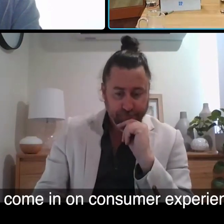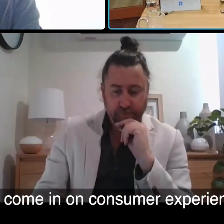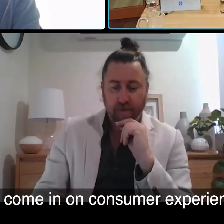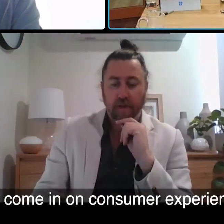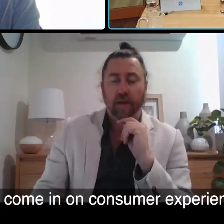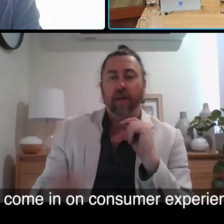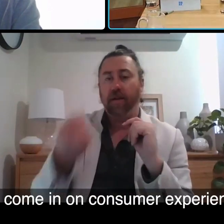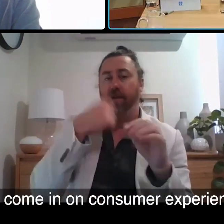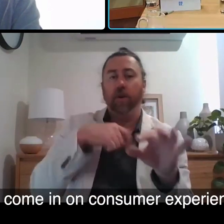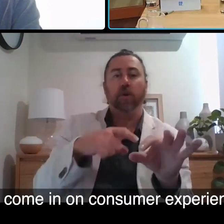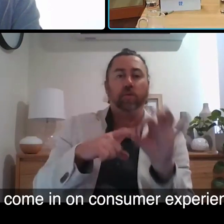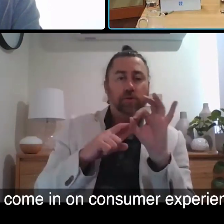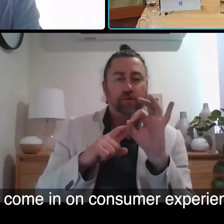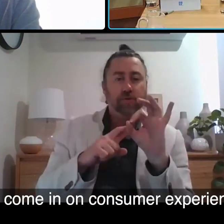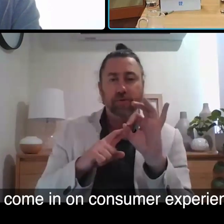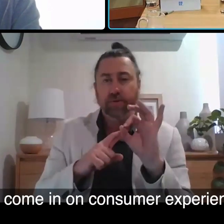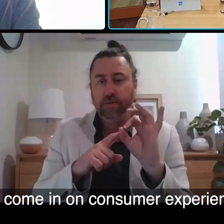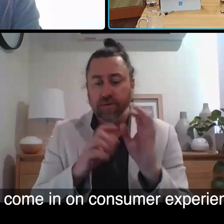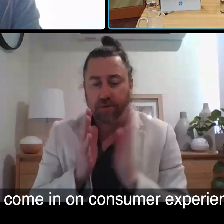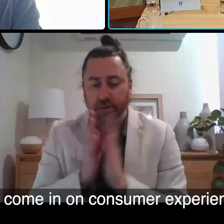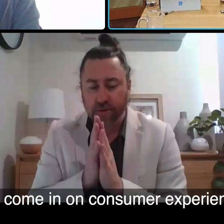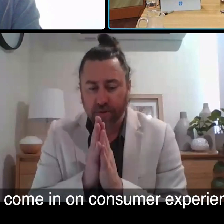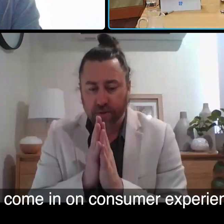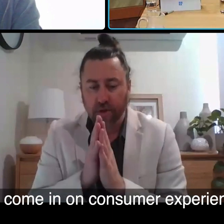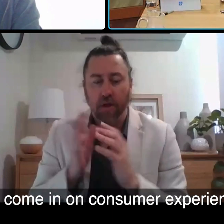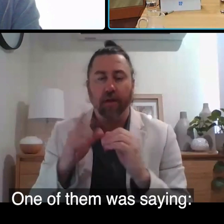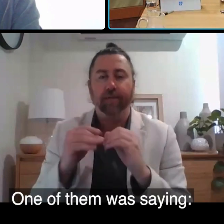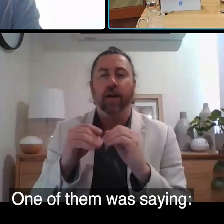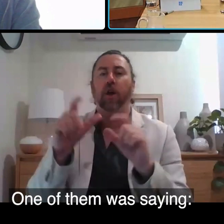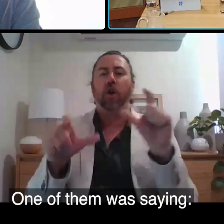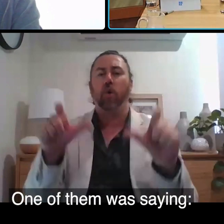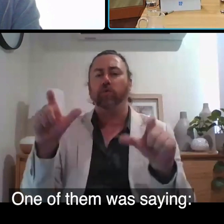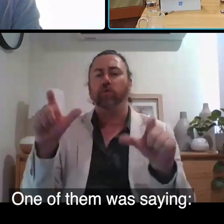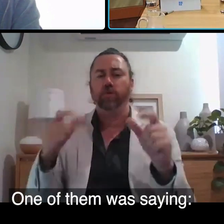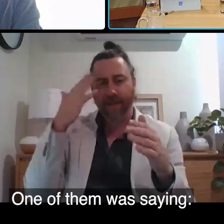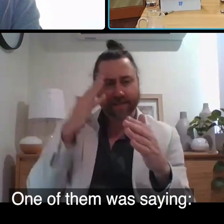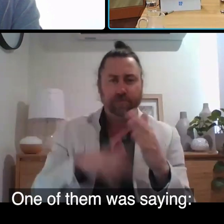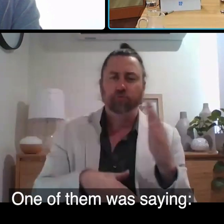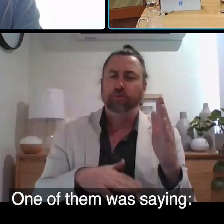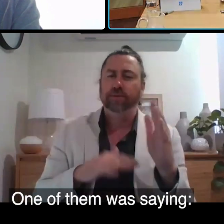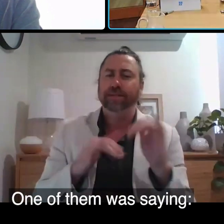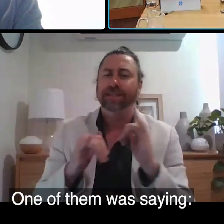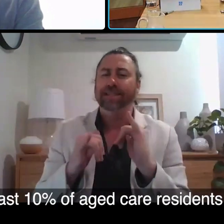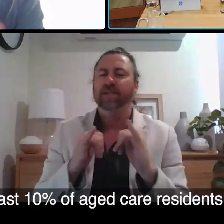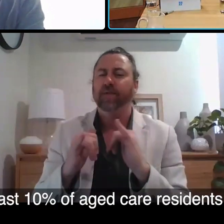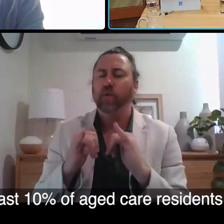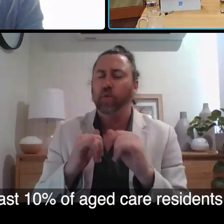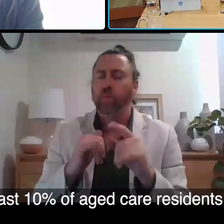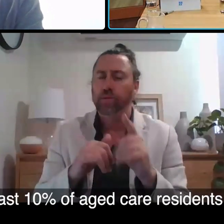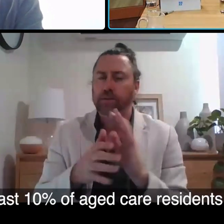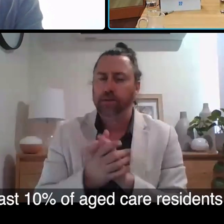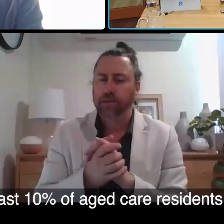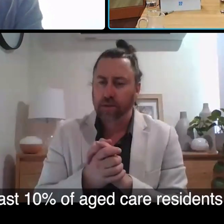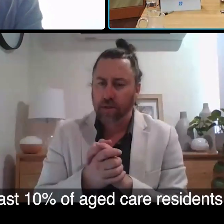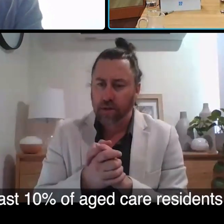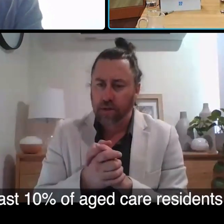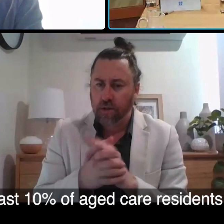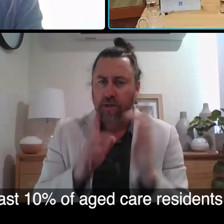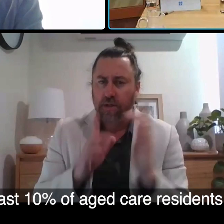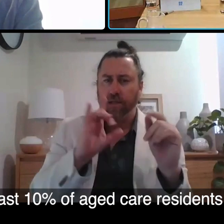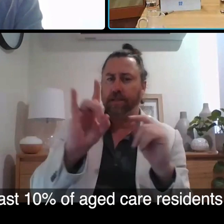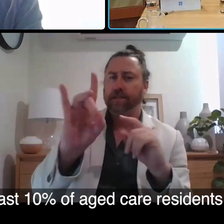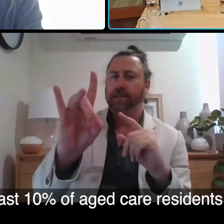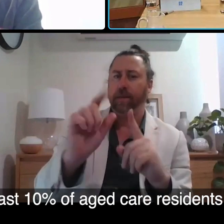in on consumer experience interviews. One of them was saying that we said at least 10% of